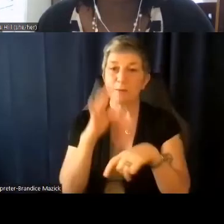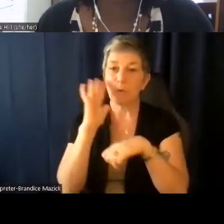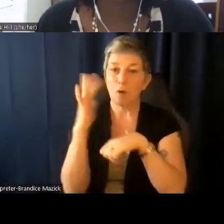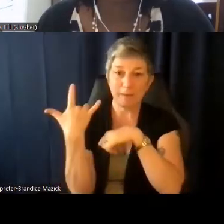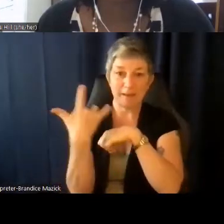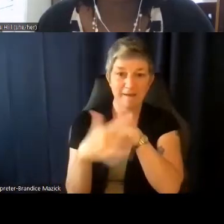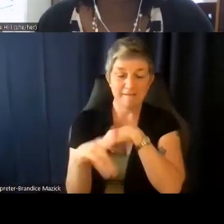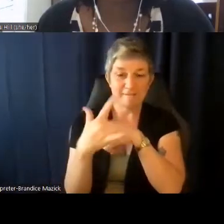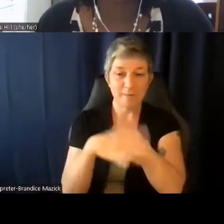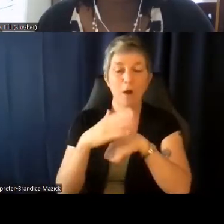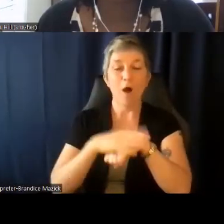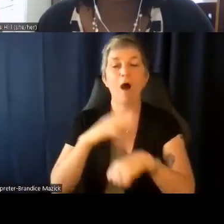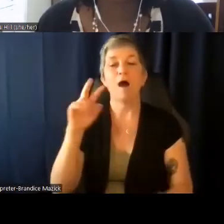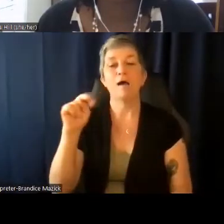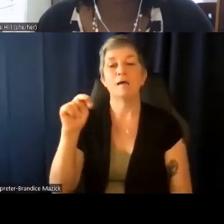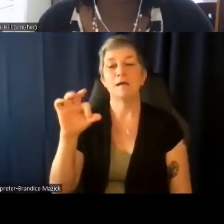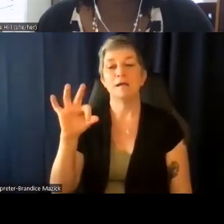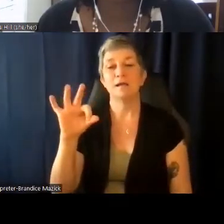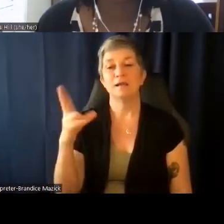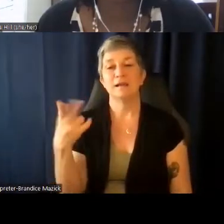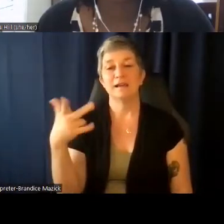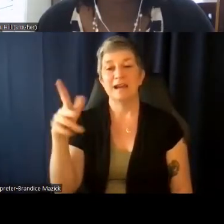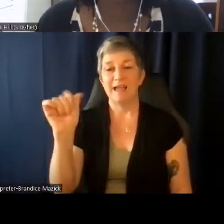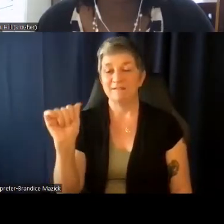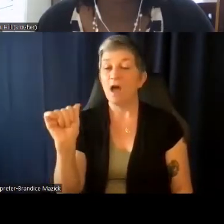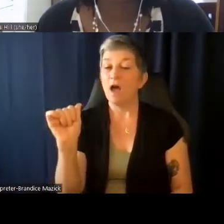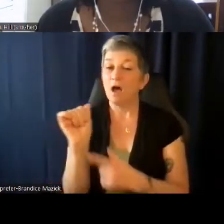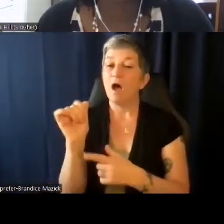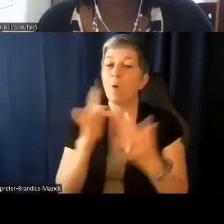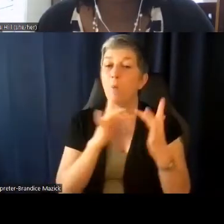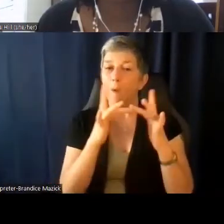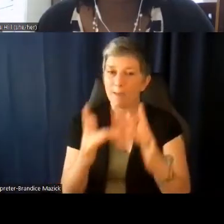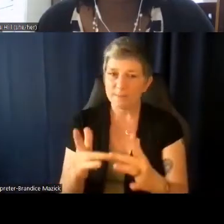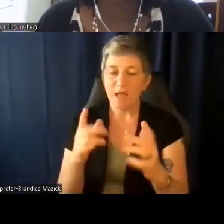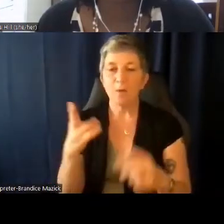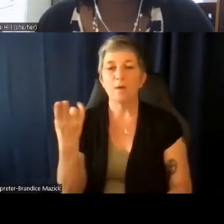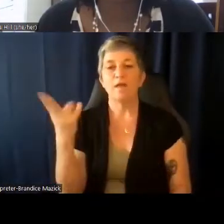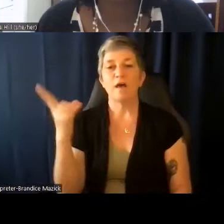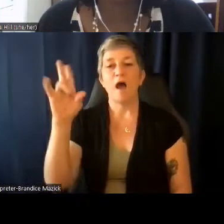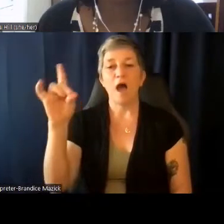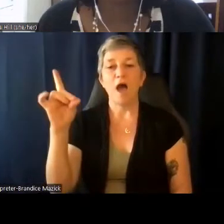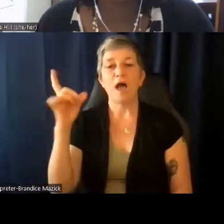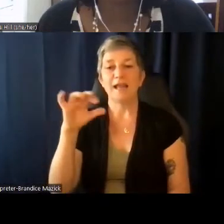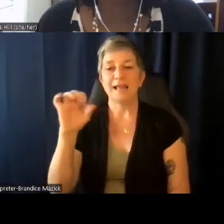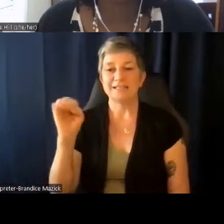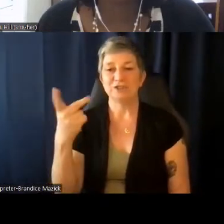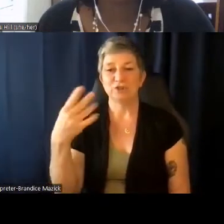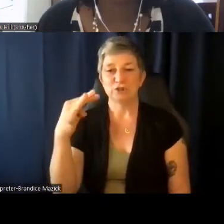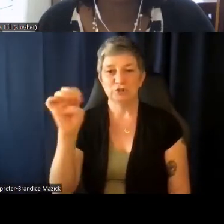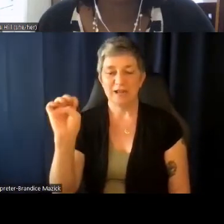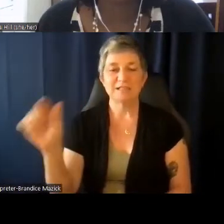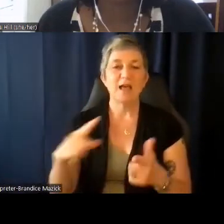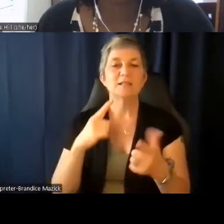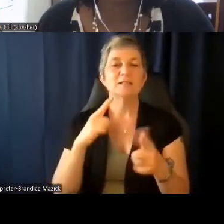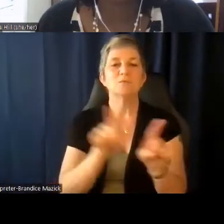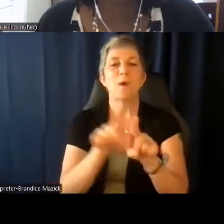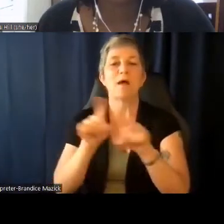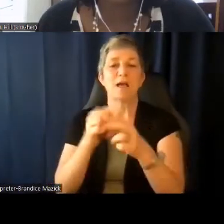the NAFTA website on HUD Exchange, along with resources that supplement today's conversation. Back to you,